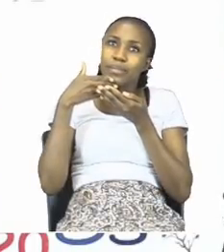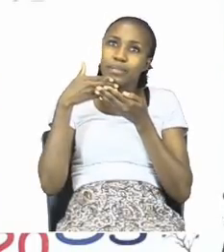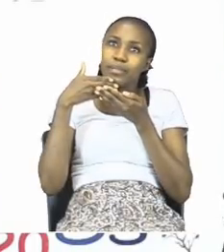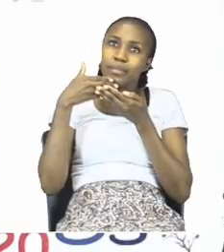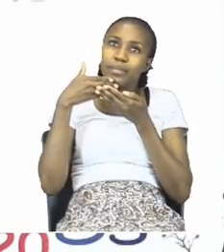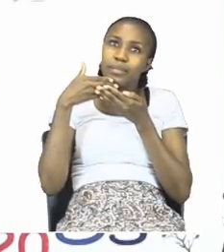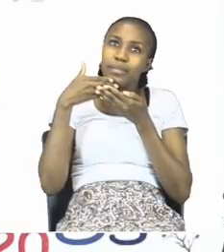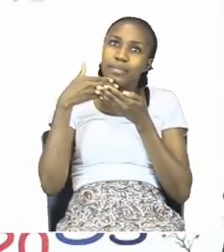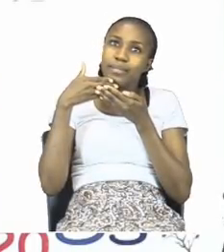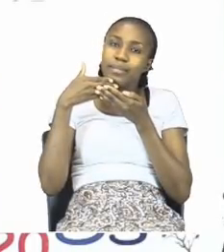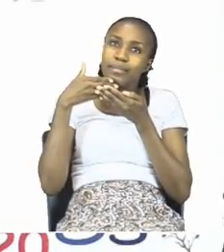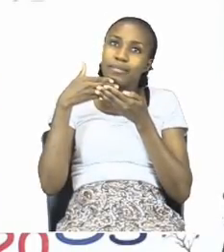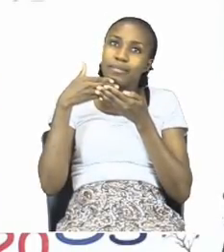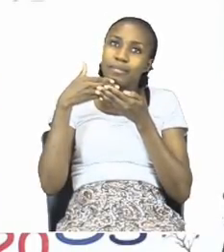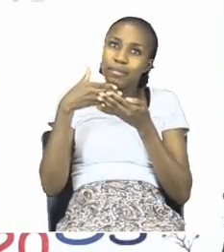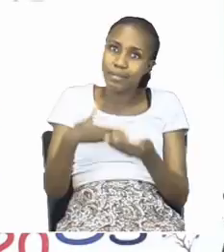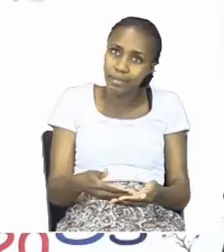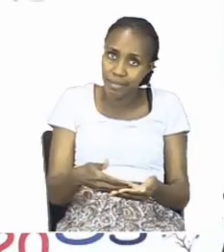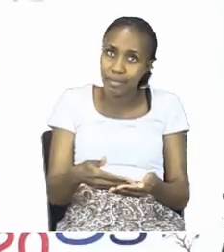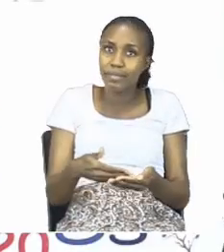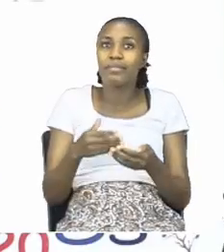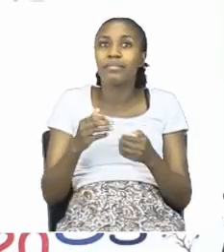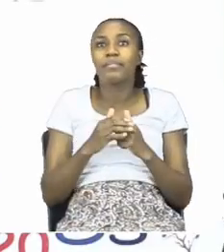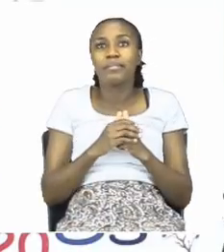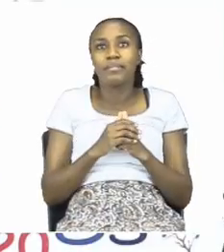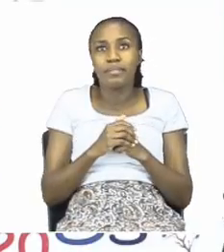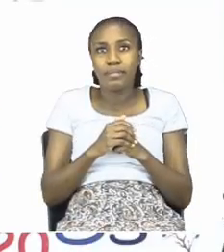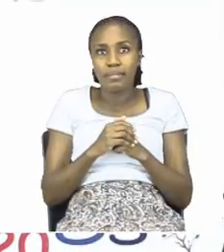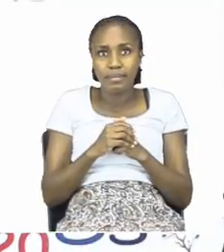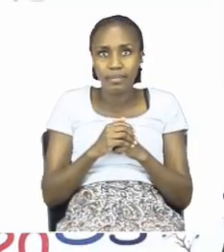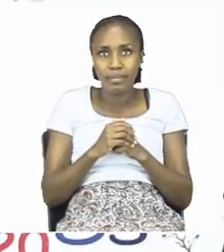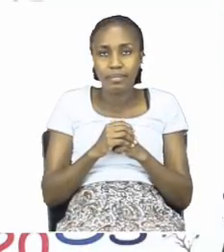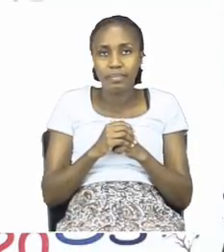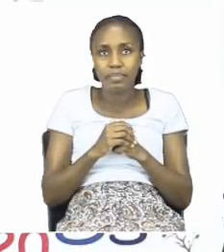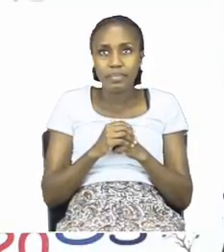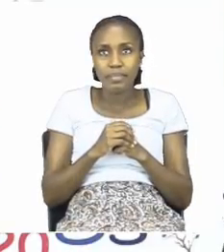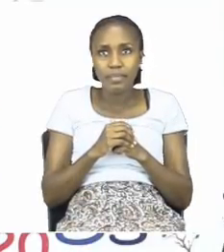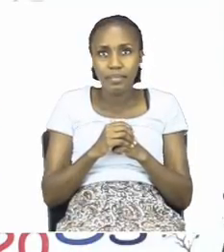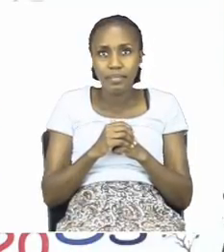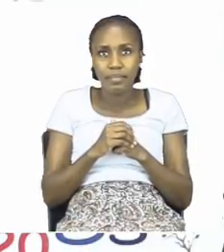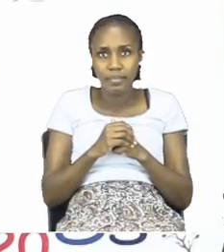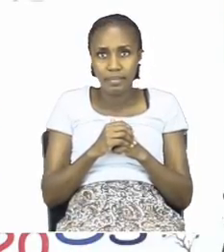the grapes are going up. So we say heavier than.